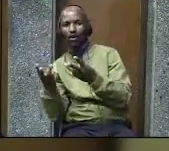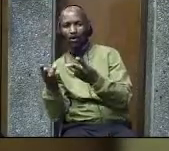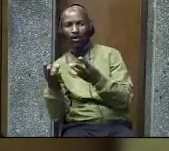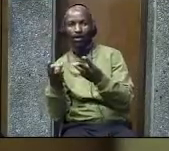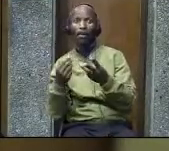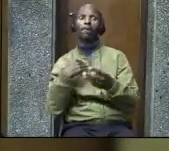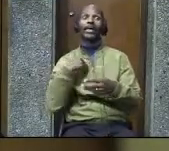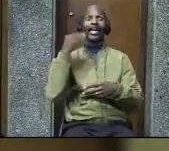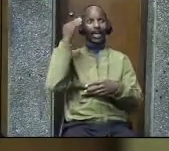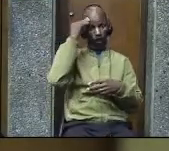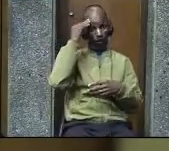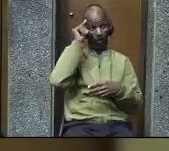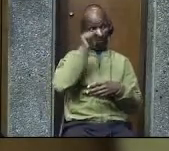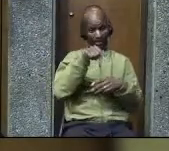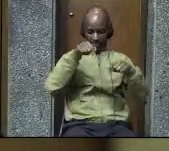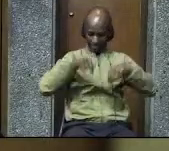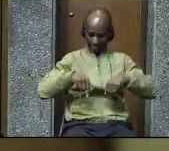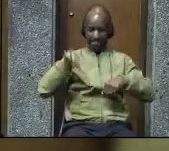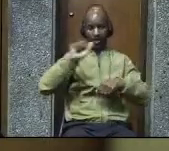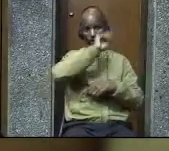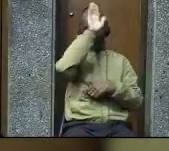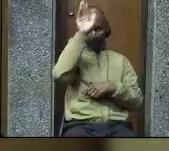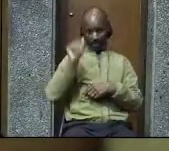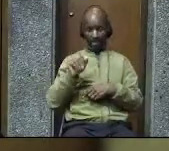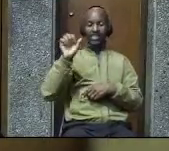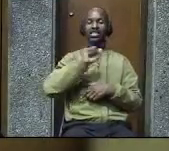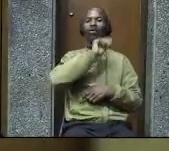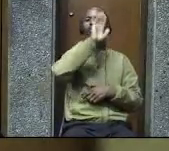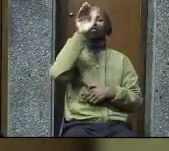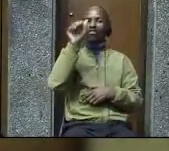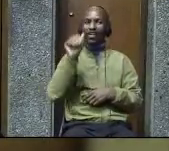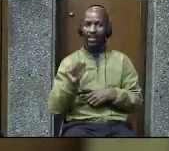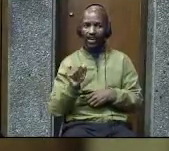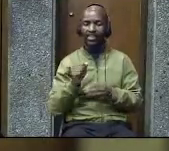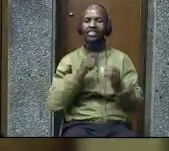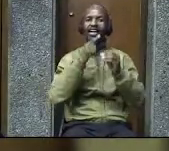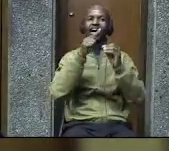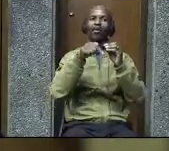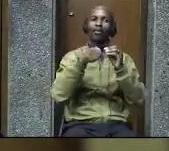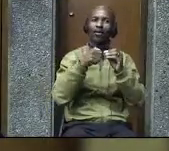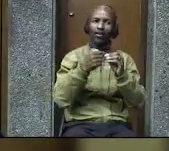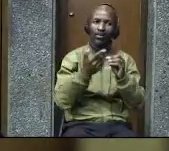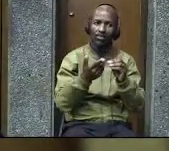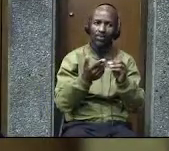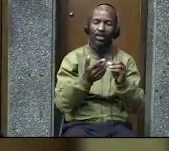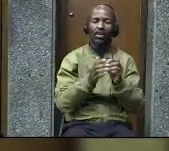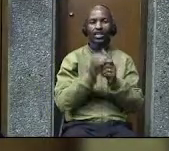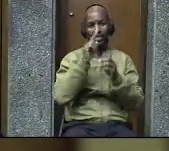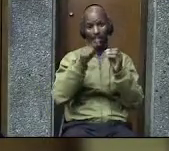people. I know that in South Africa, it's about